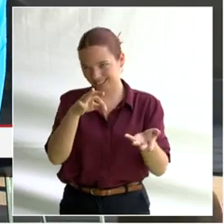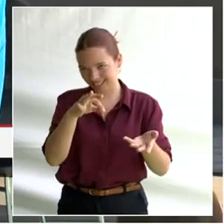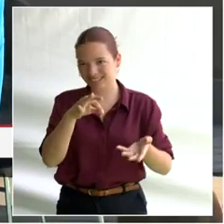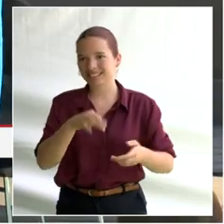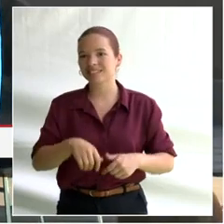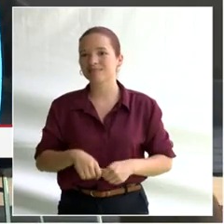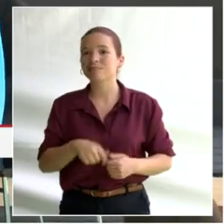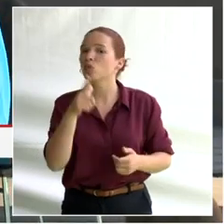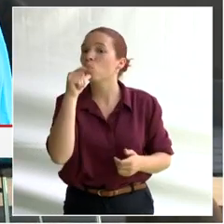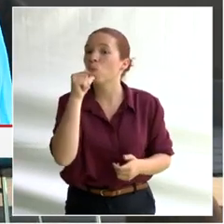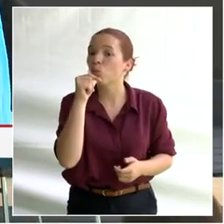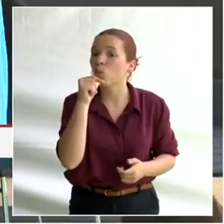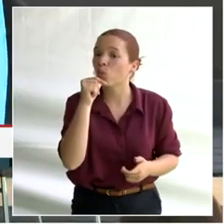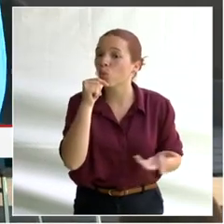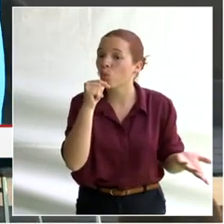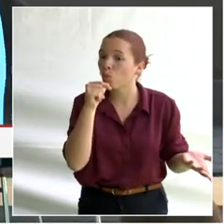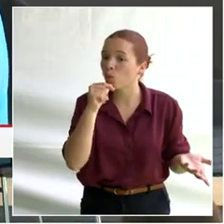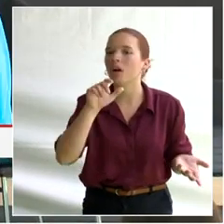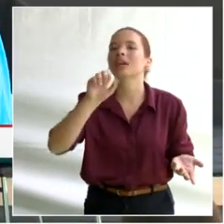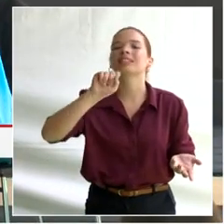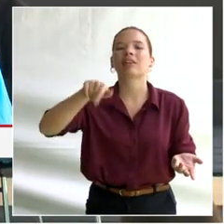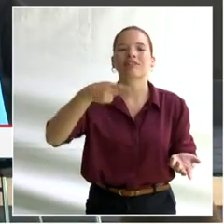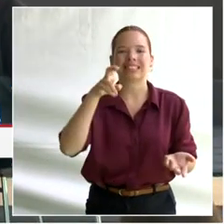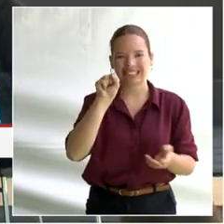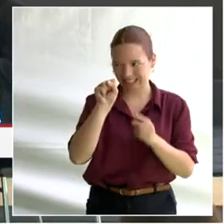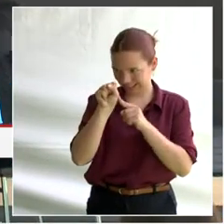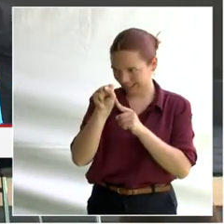Sloane Stevens.